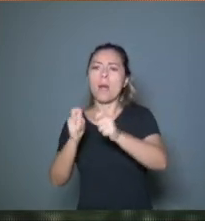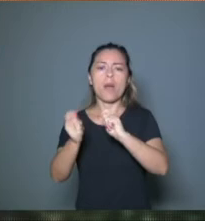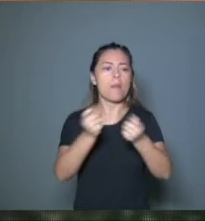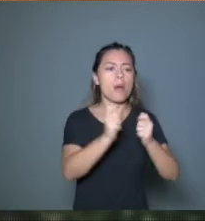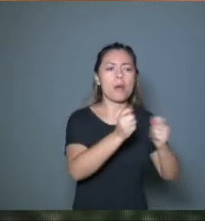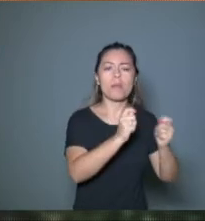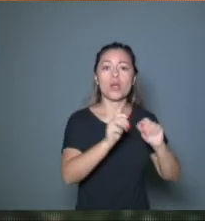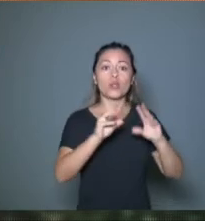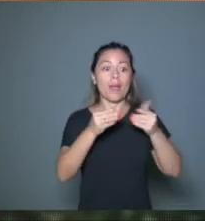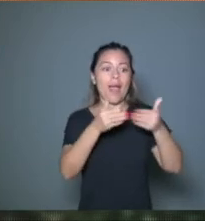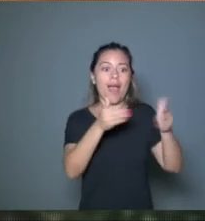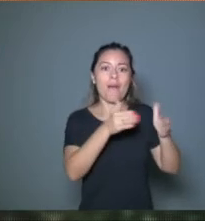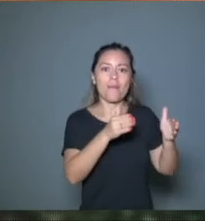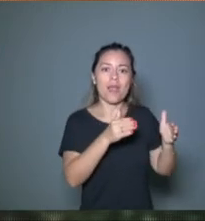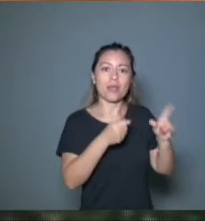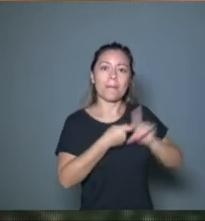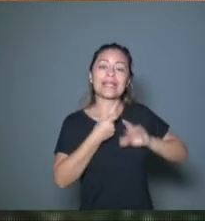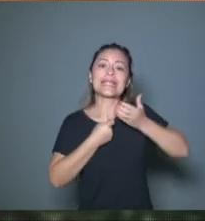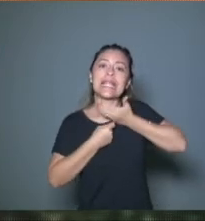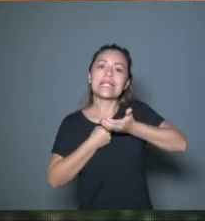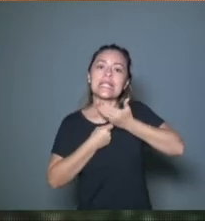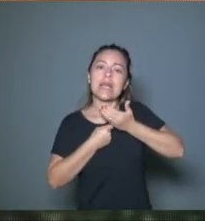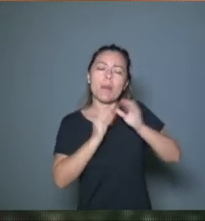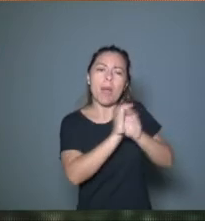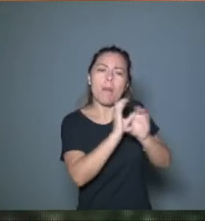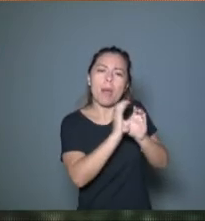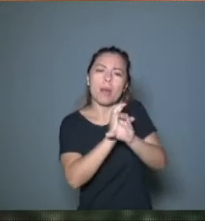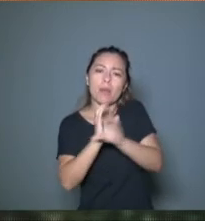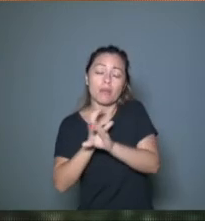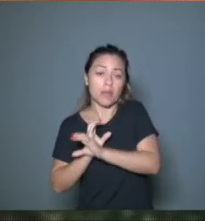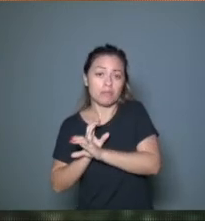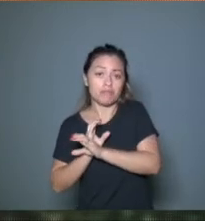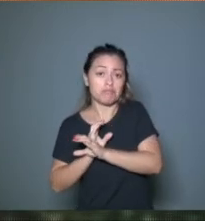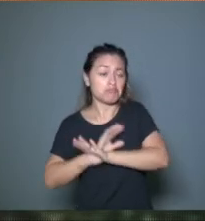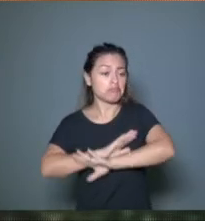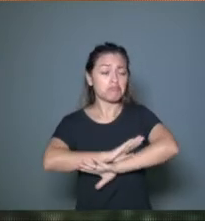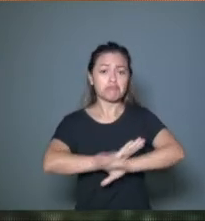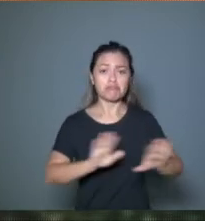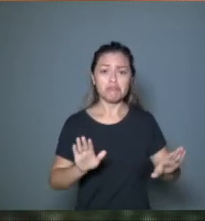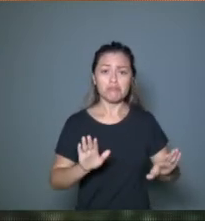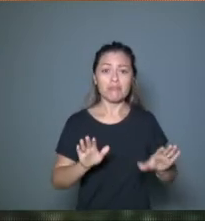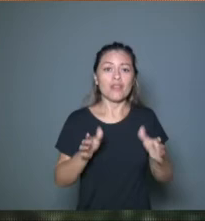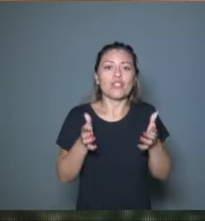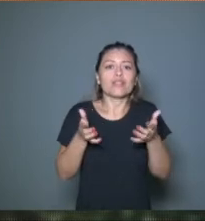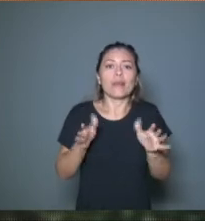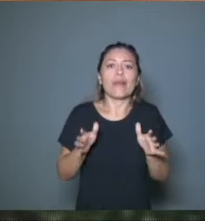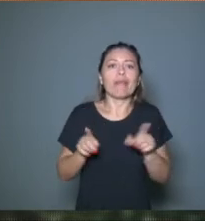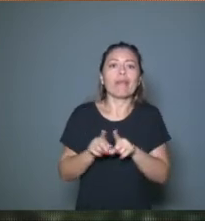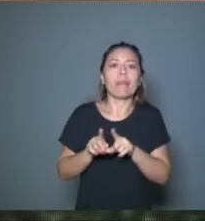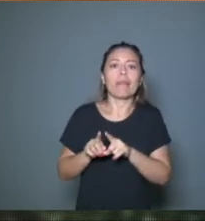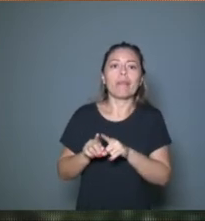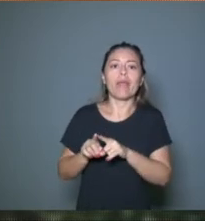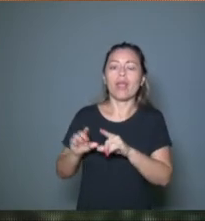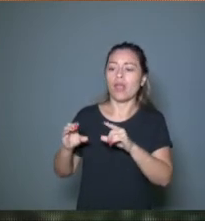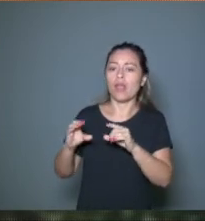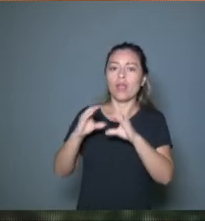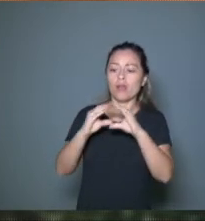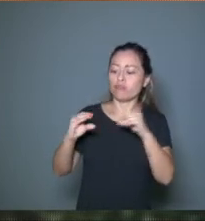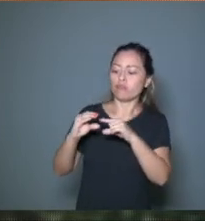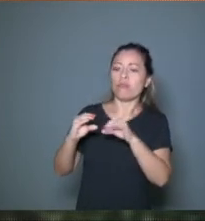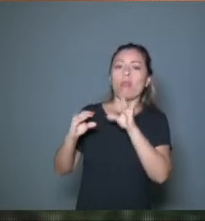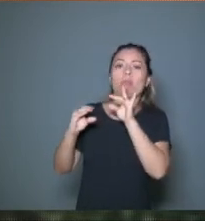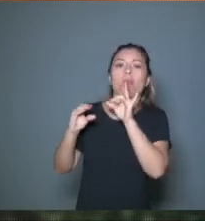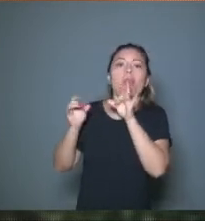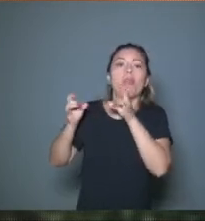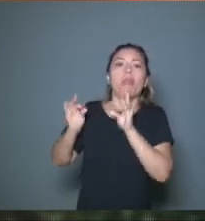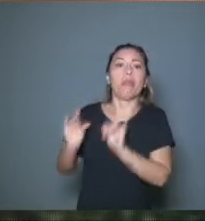for all of the transactions that were open in our balance on December 31st. But also we wanted to comply with a